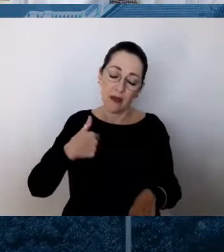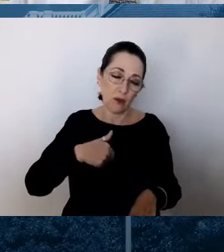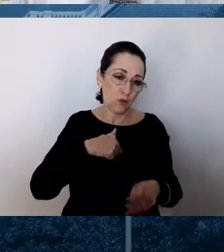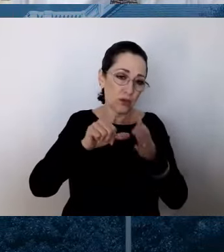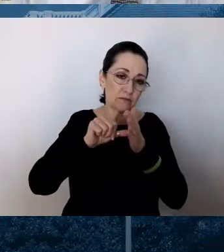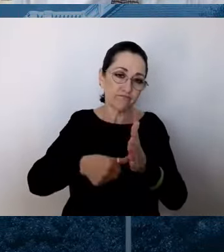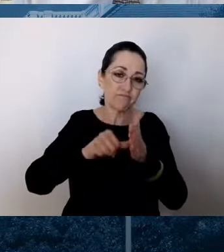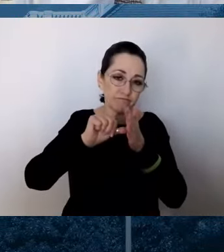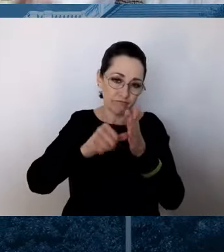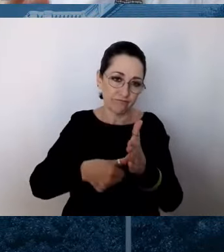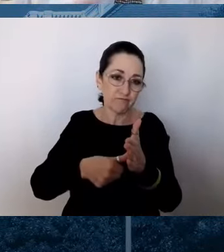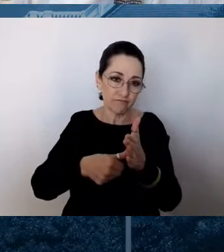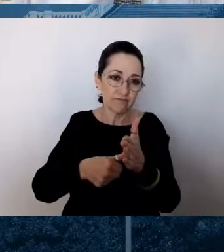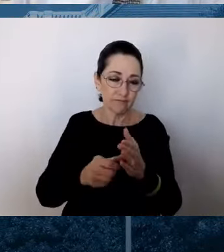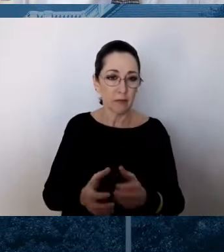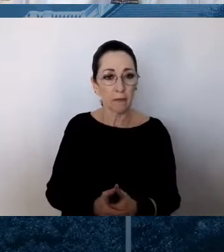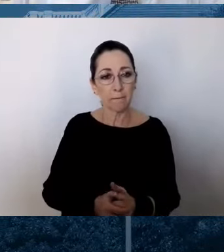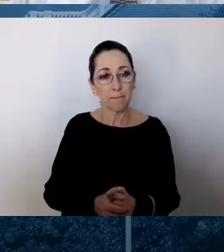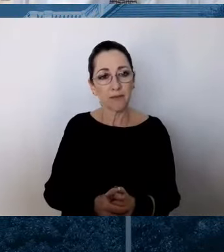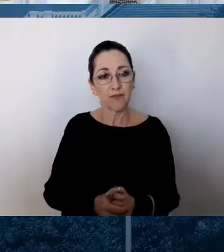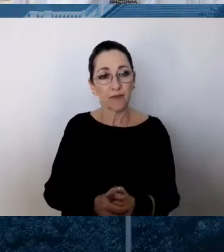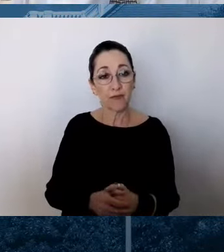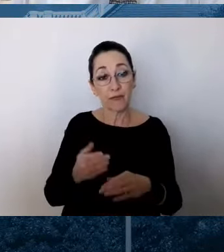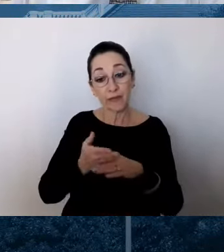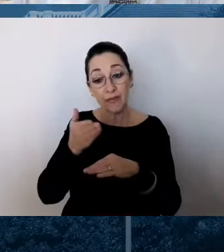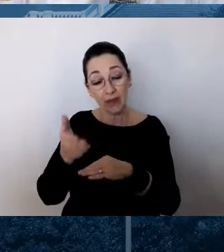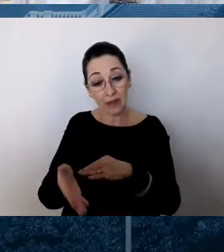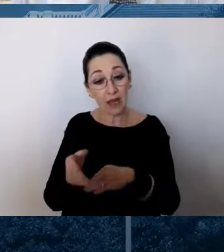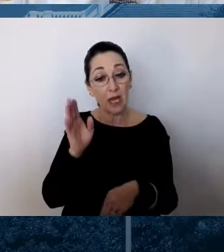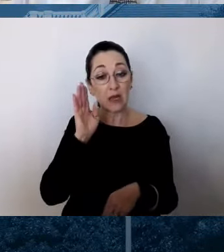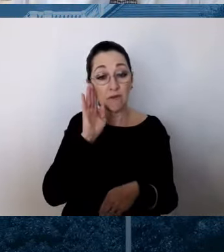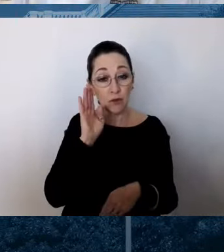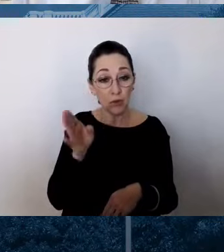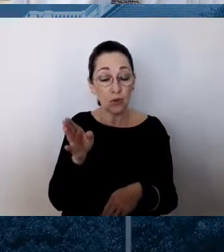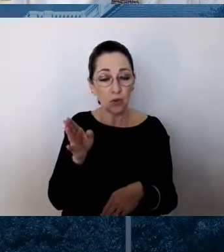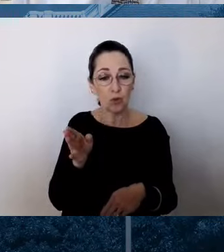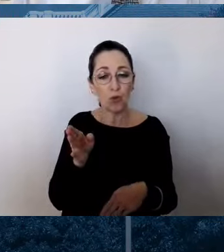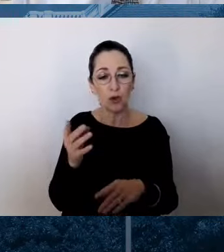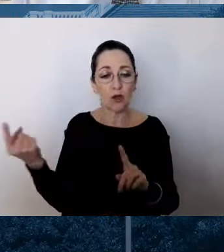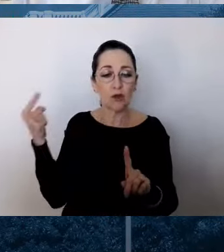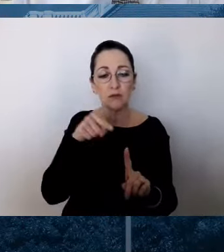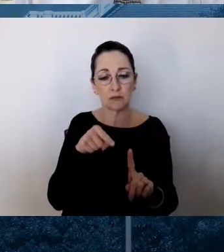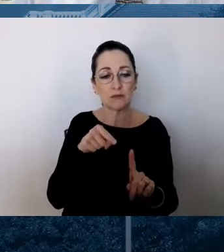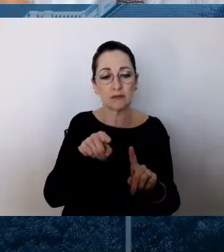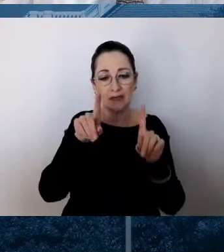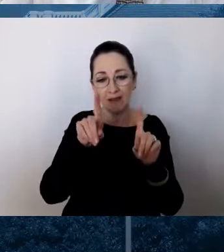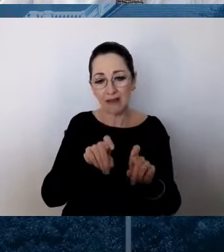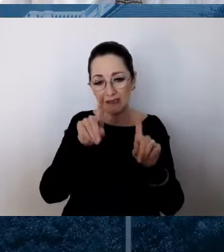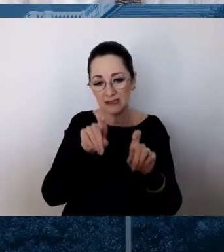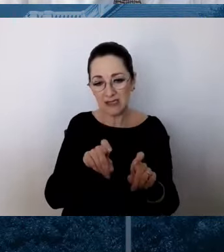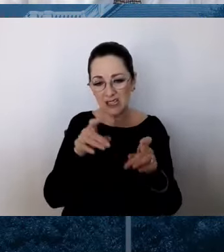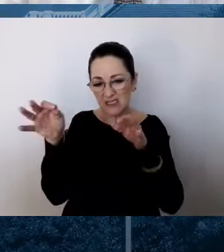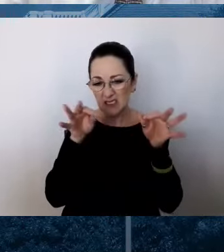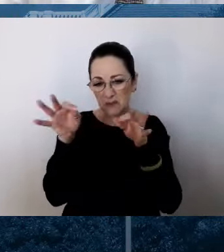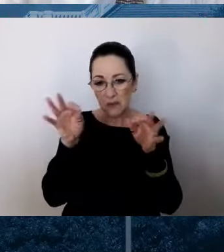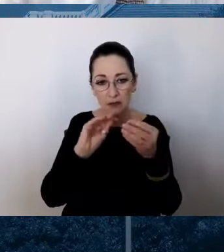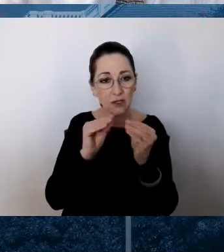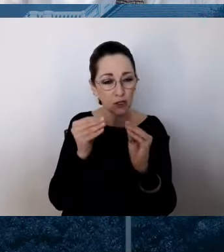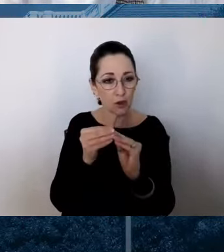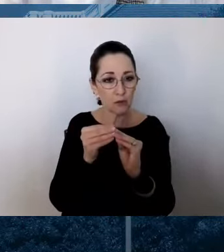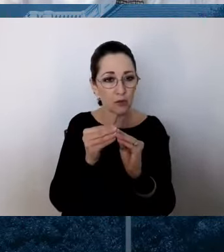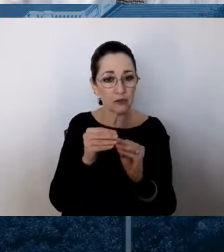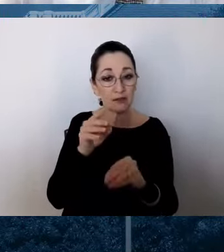of today. So after that, going to go into a little bit of a testing update. Here we have a graph